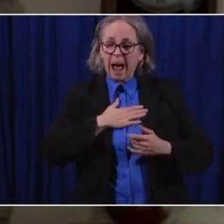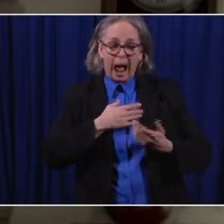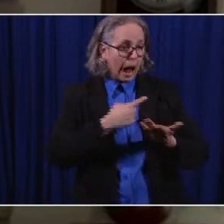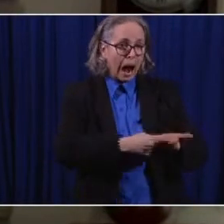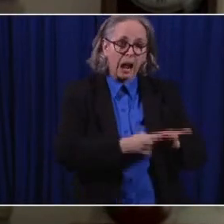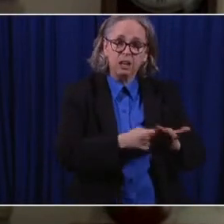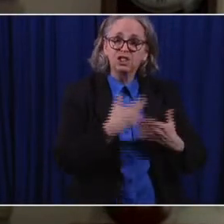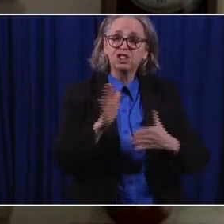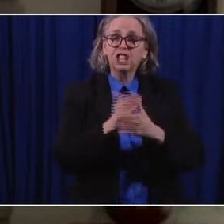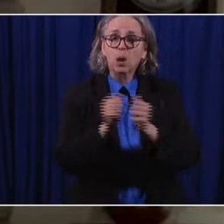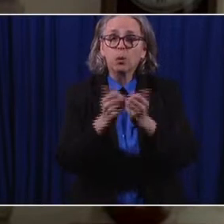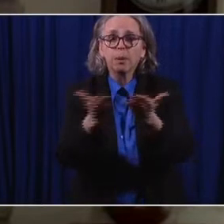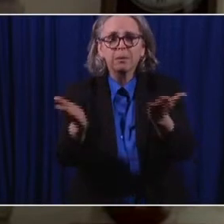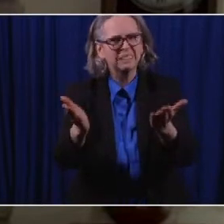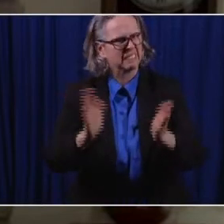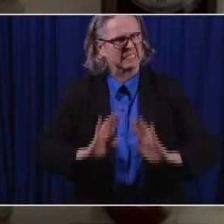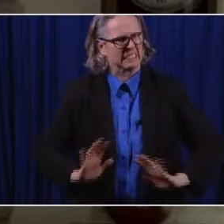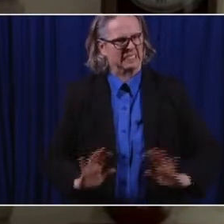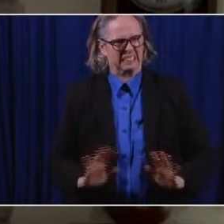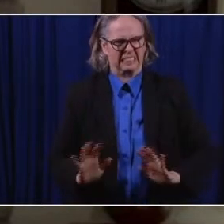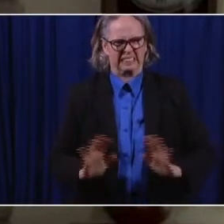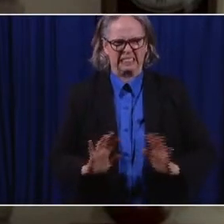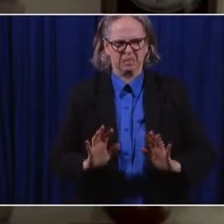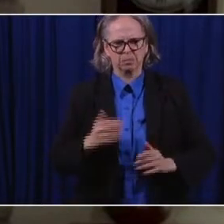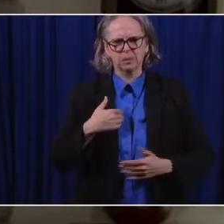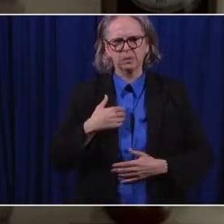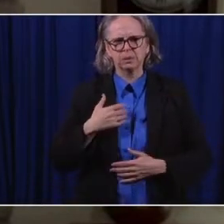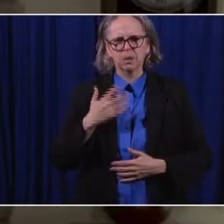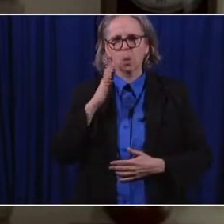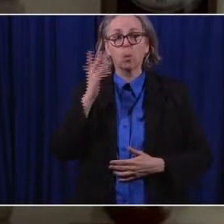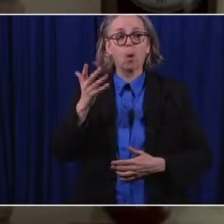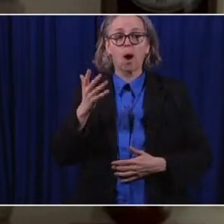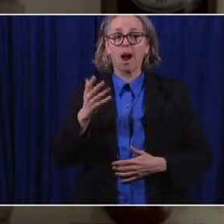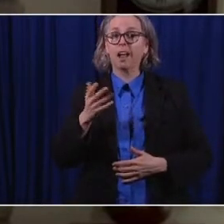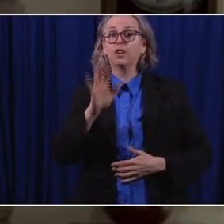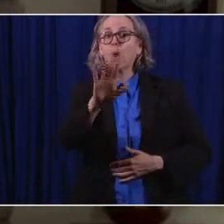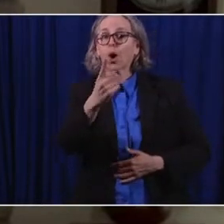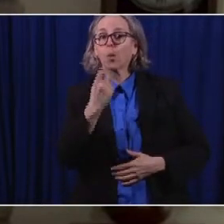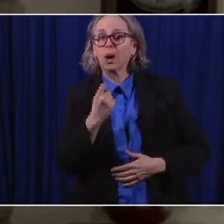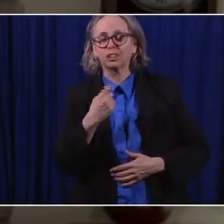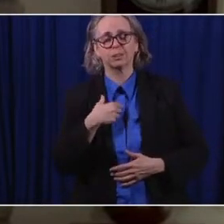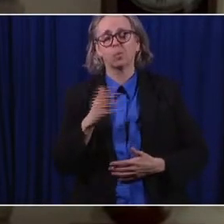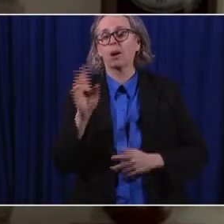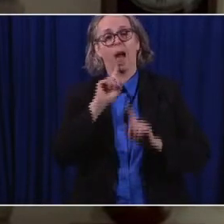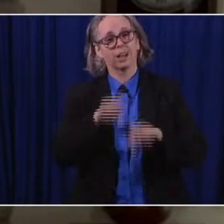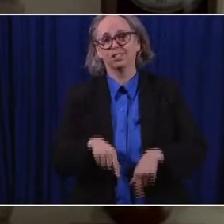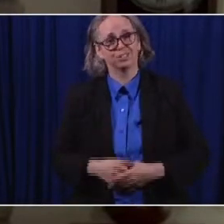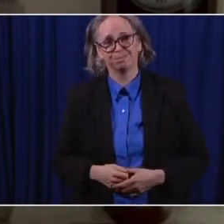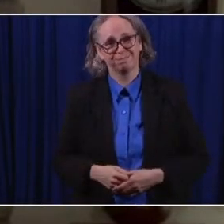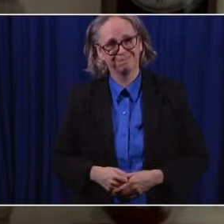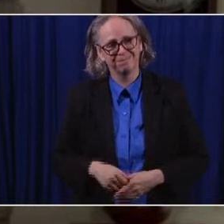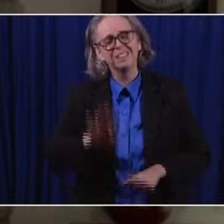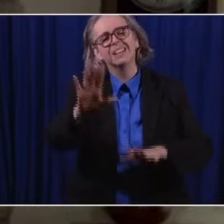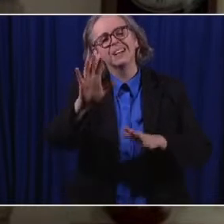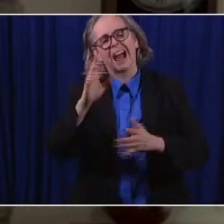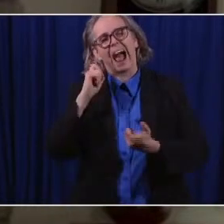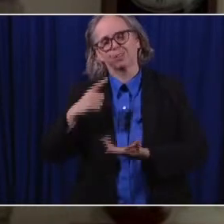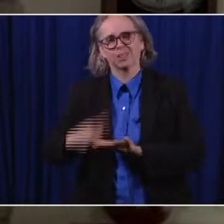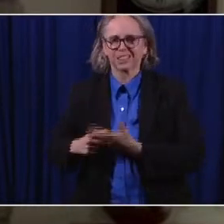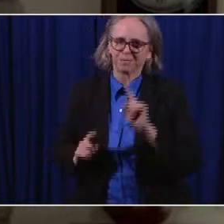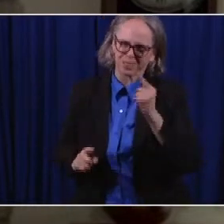duck that question openly and not answer it. We're in discussions, and